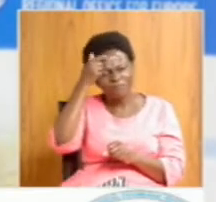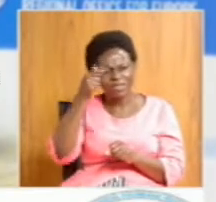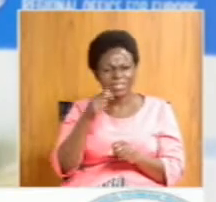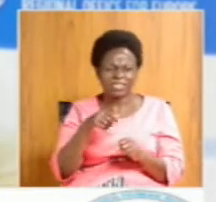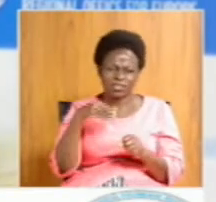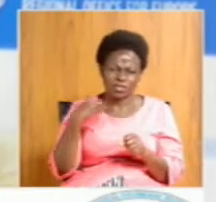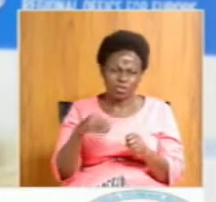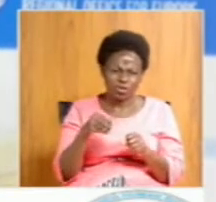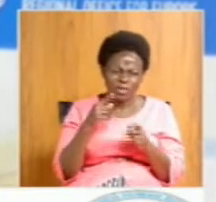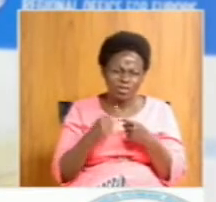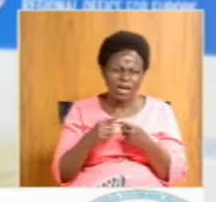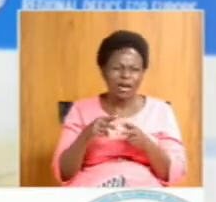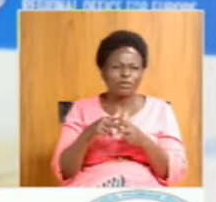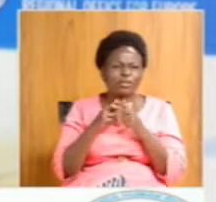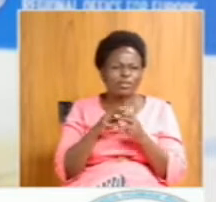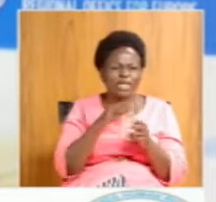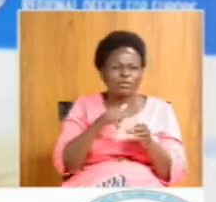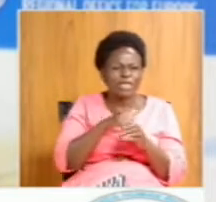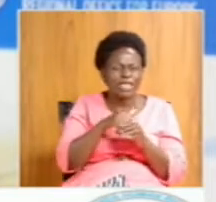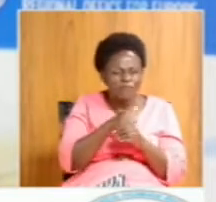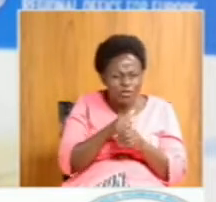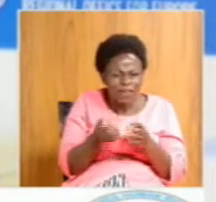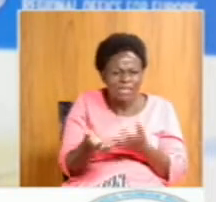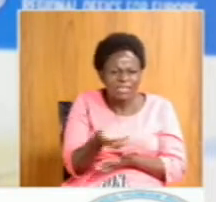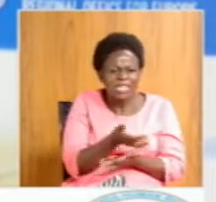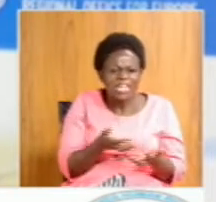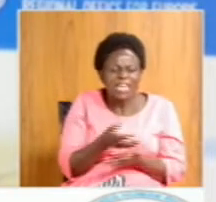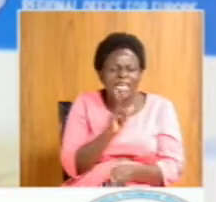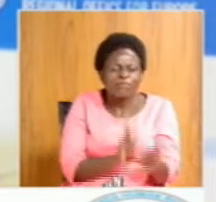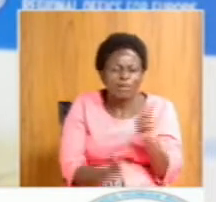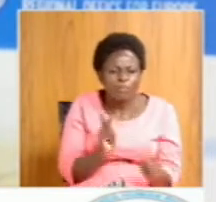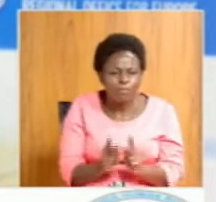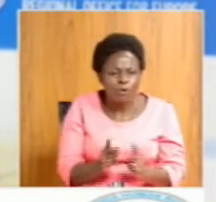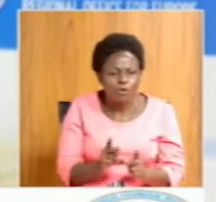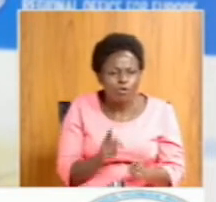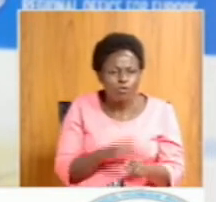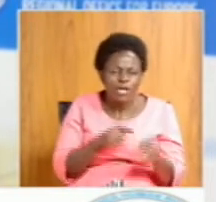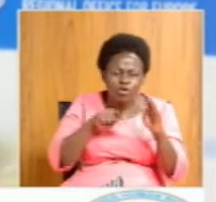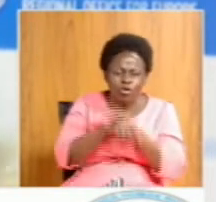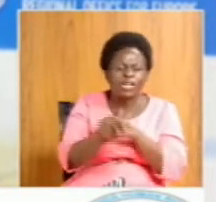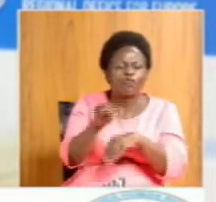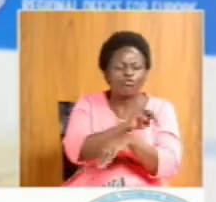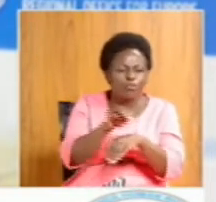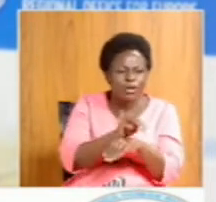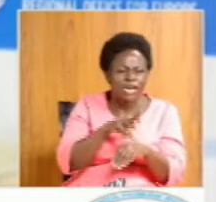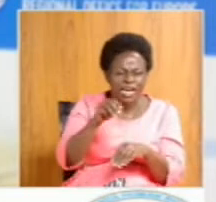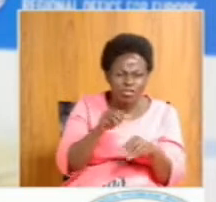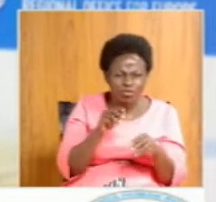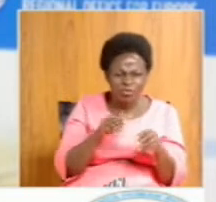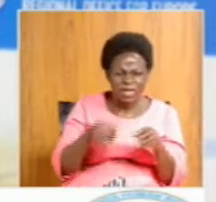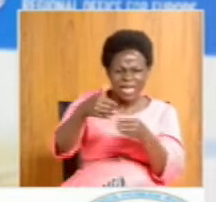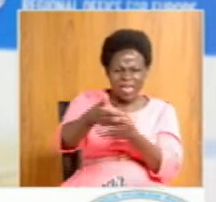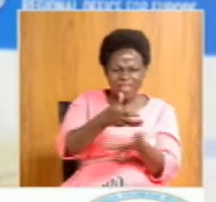donors when they come with these loans can you involve and engage citizens when you go down to monitor can you engage the